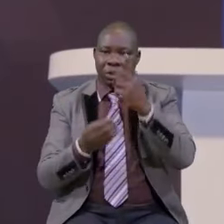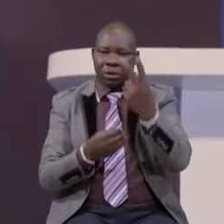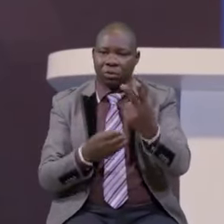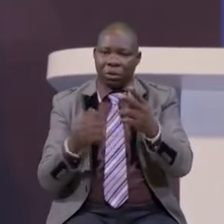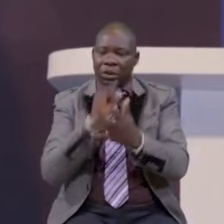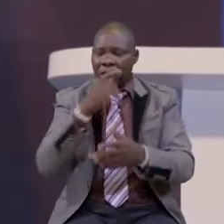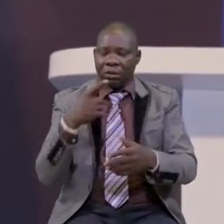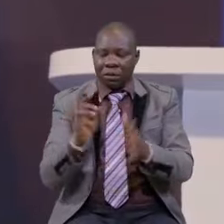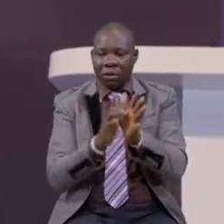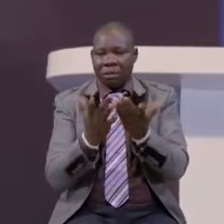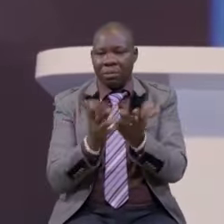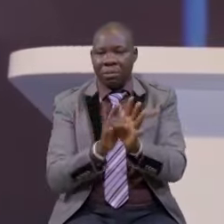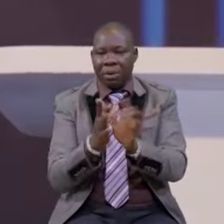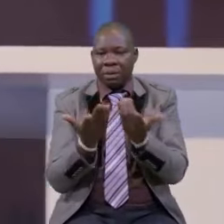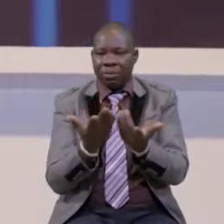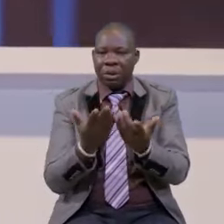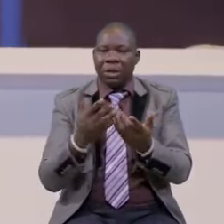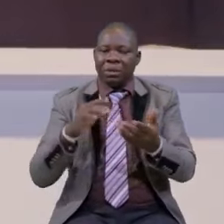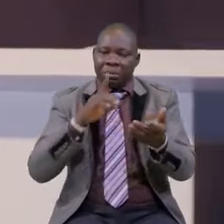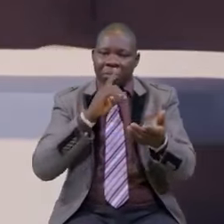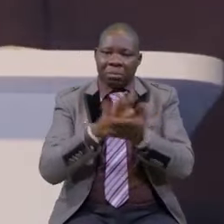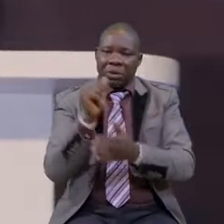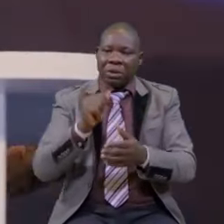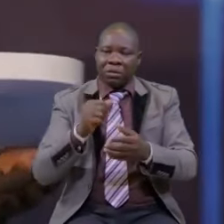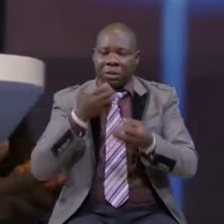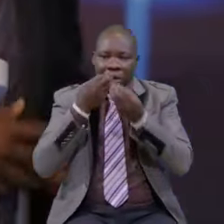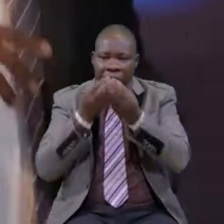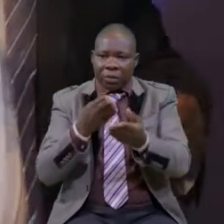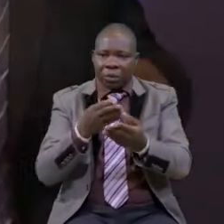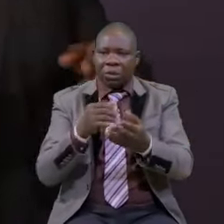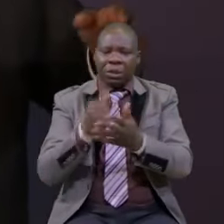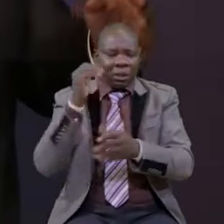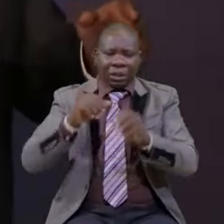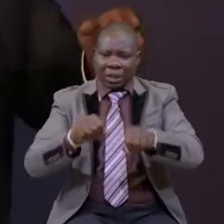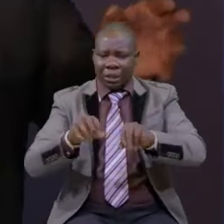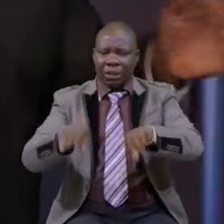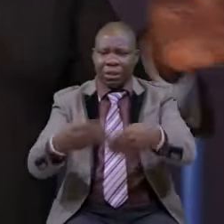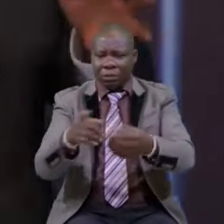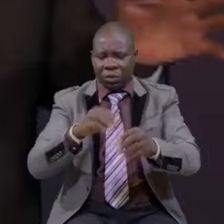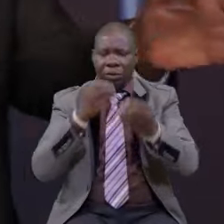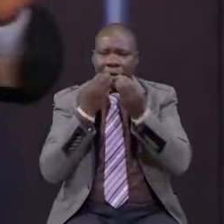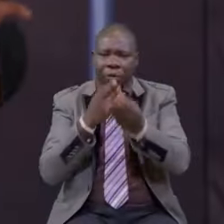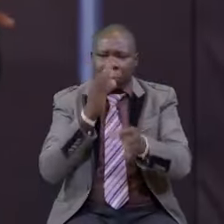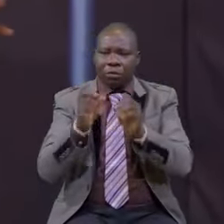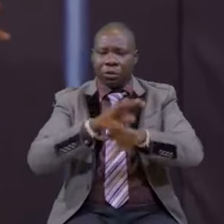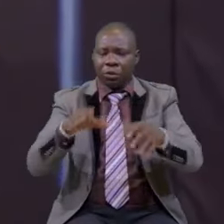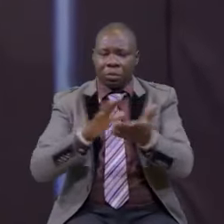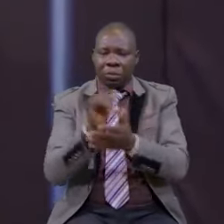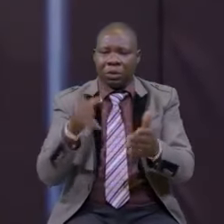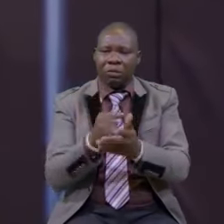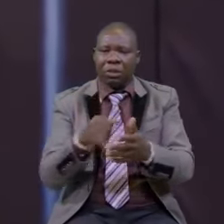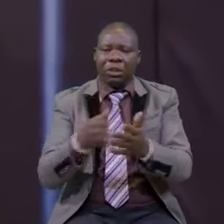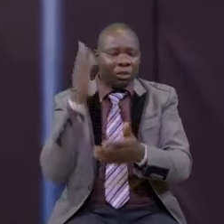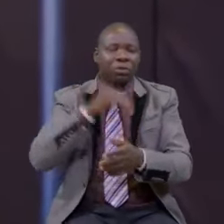information. You know, if I give you information and you don't believe it, it doesn't work. If there is you know, a lion coming, the